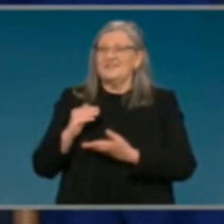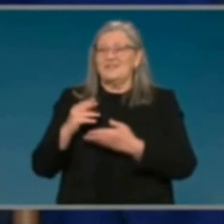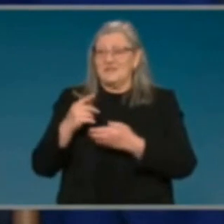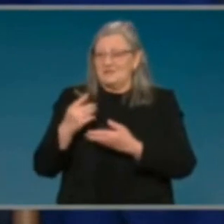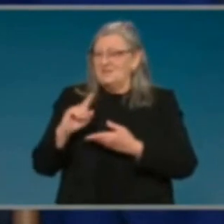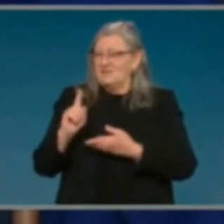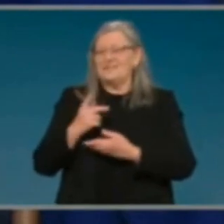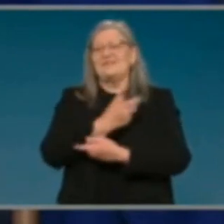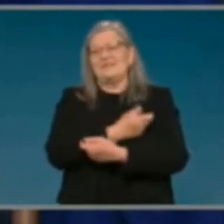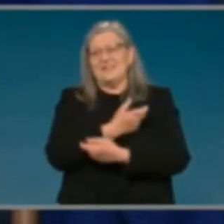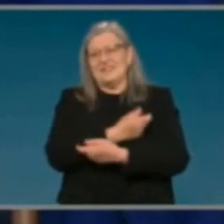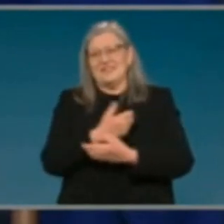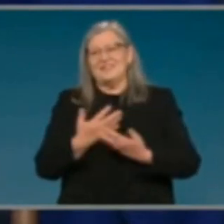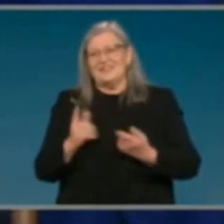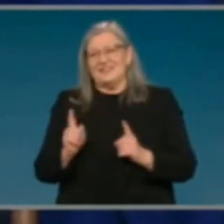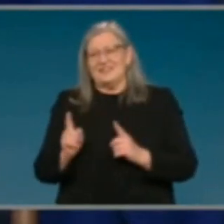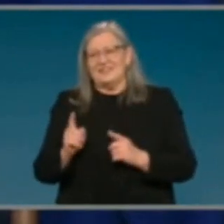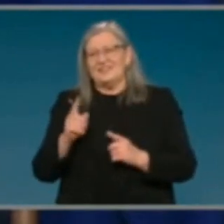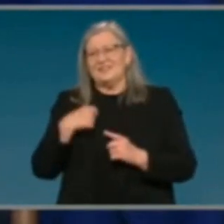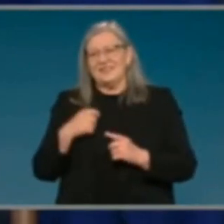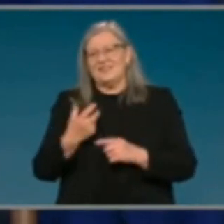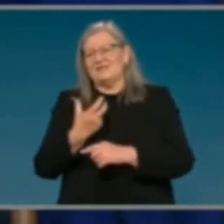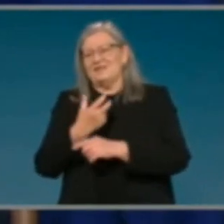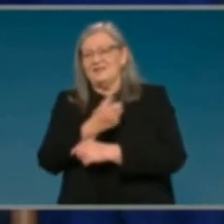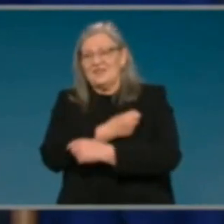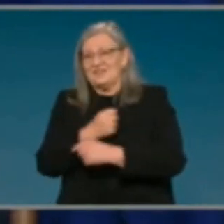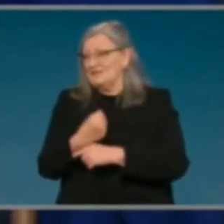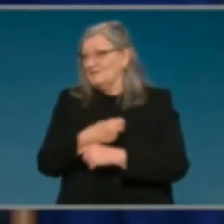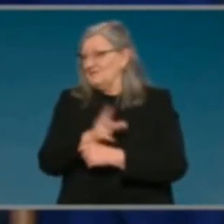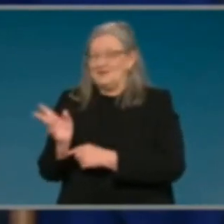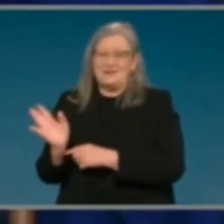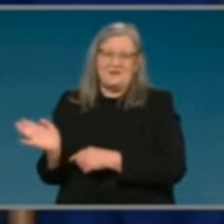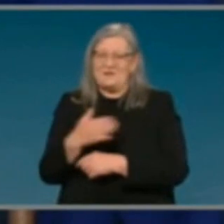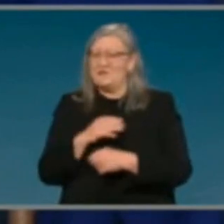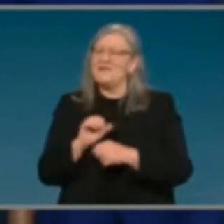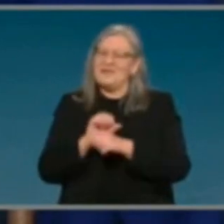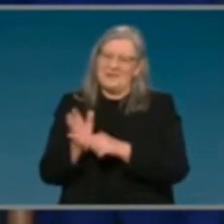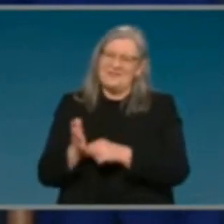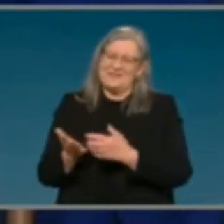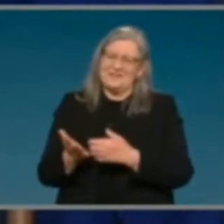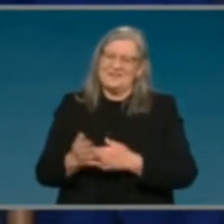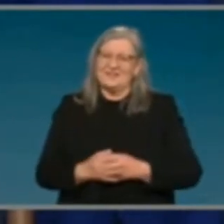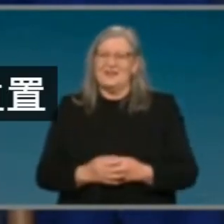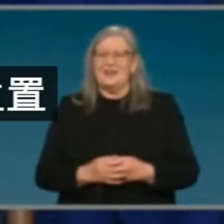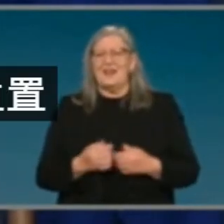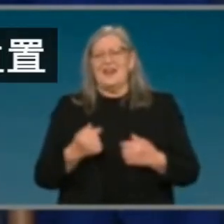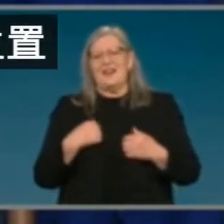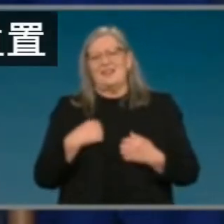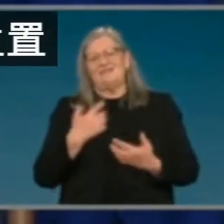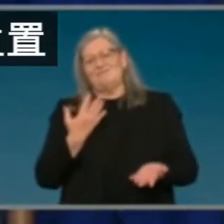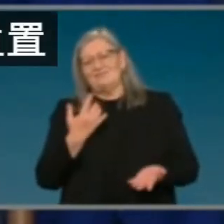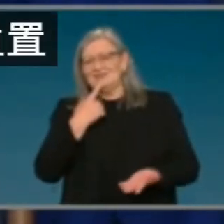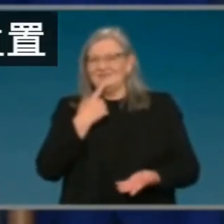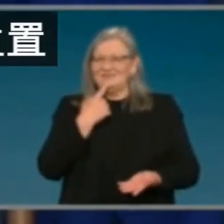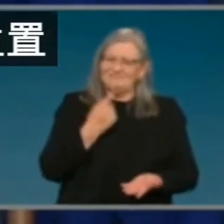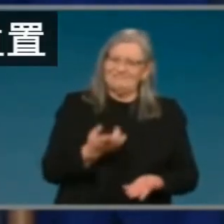be certainly a very interesting change and a positive one. But I just really say very clearly we're not at that position yet